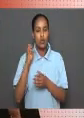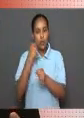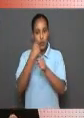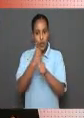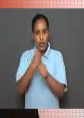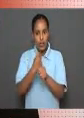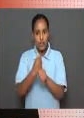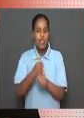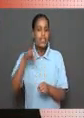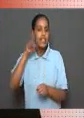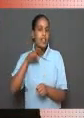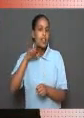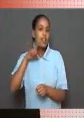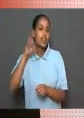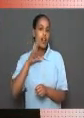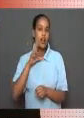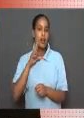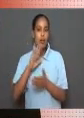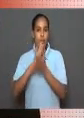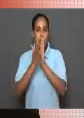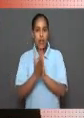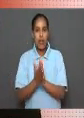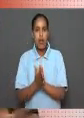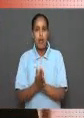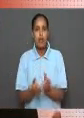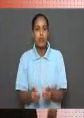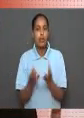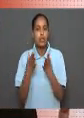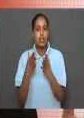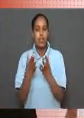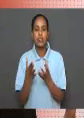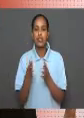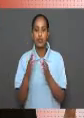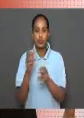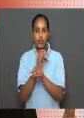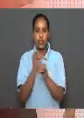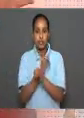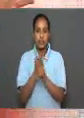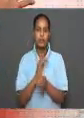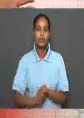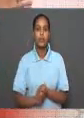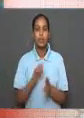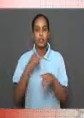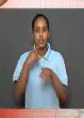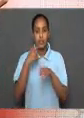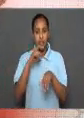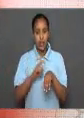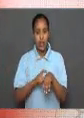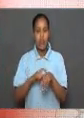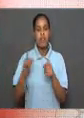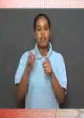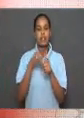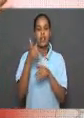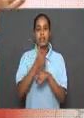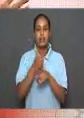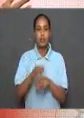that the production of synthetic rubber became a major industry. It is time for